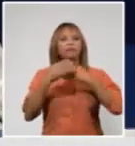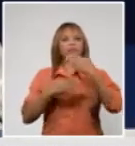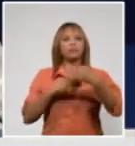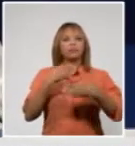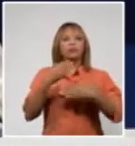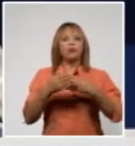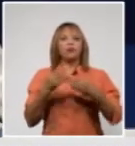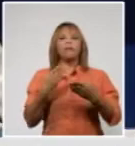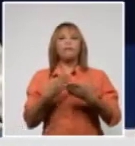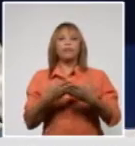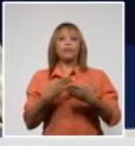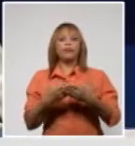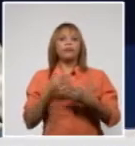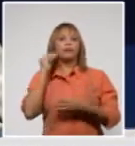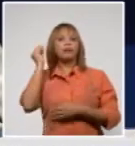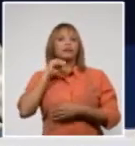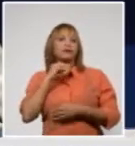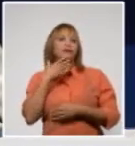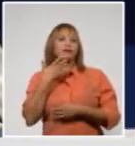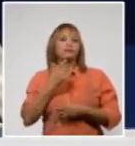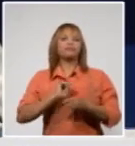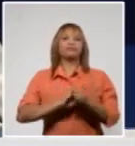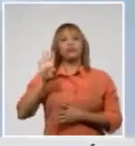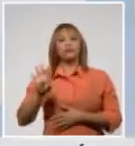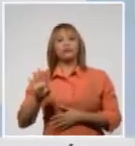them are increasing.